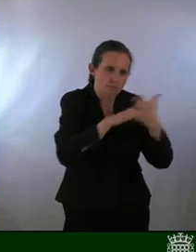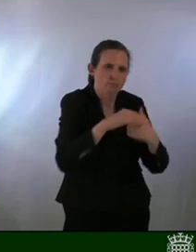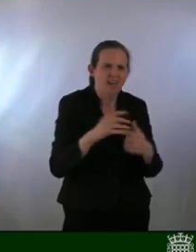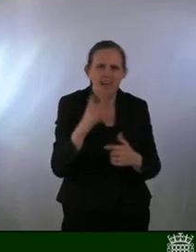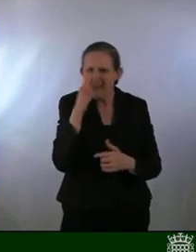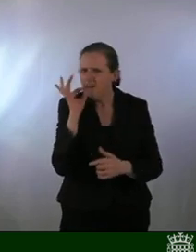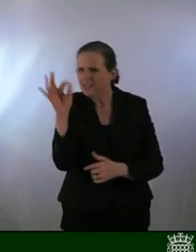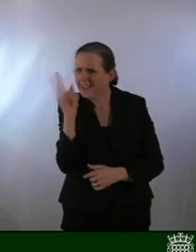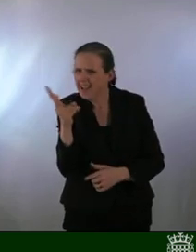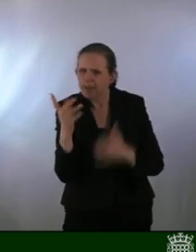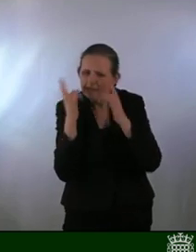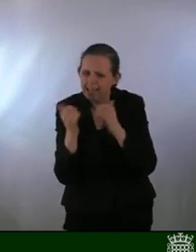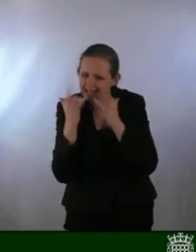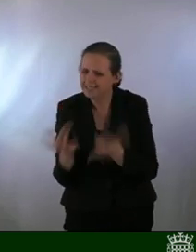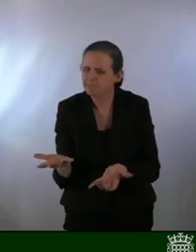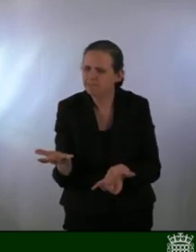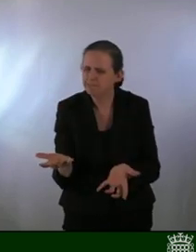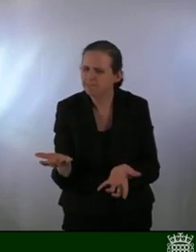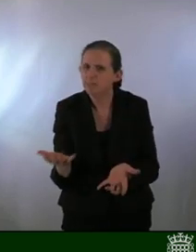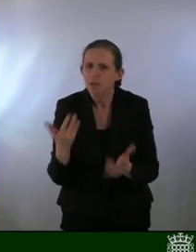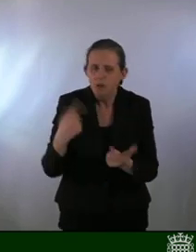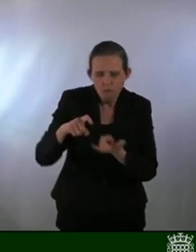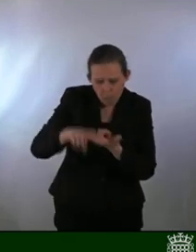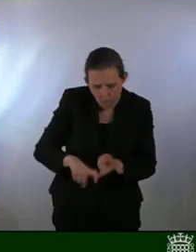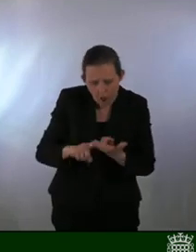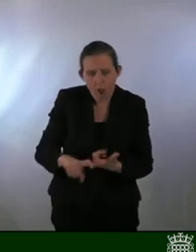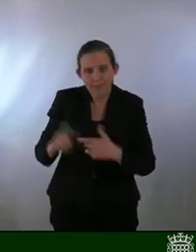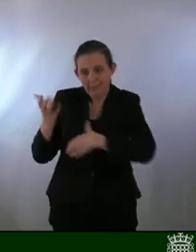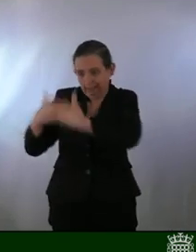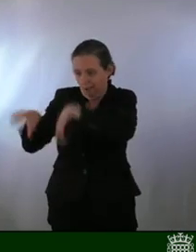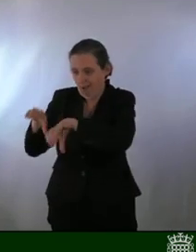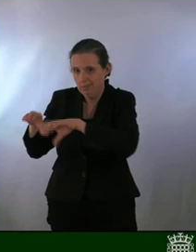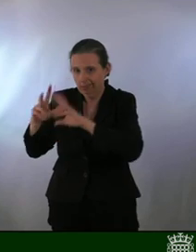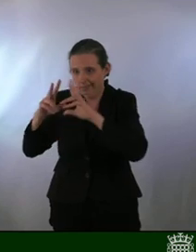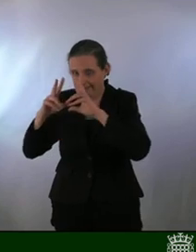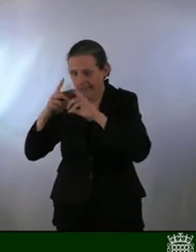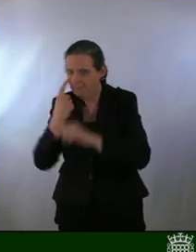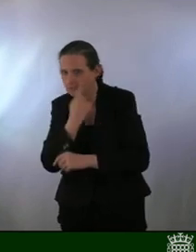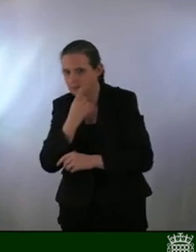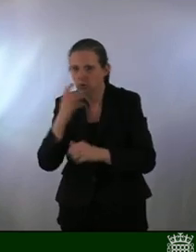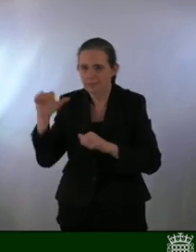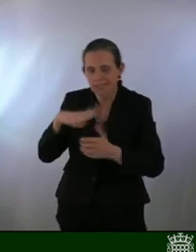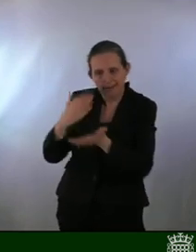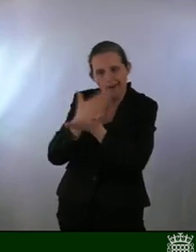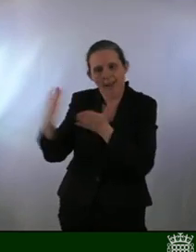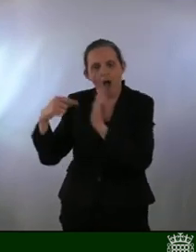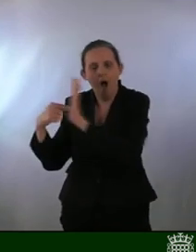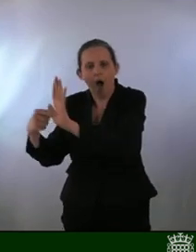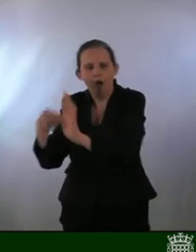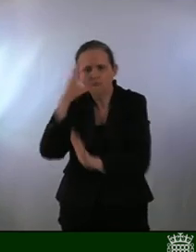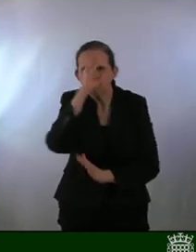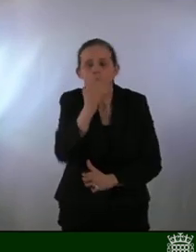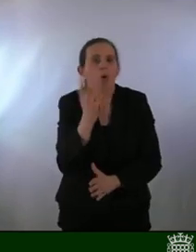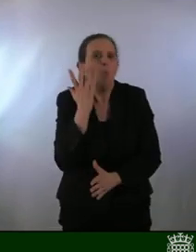testing? Because it's very important that if you're relying on scientific evidence, then we should be transparent about this. So will he say when he's